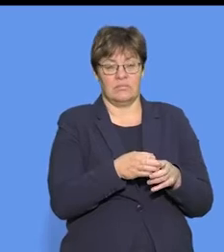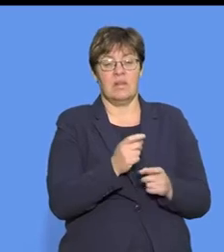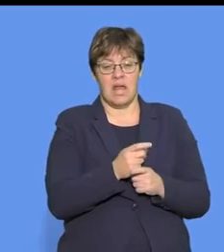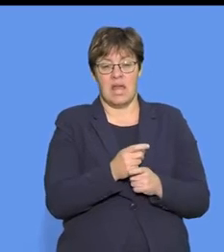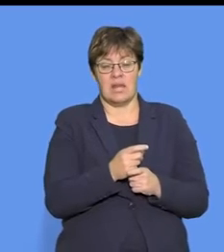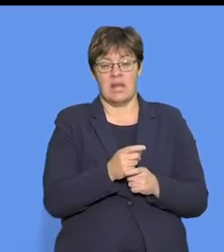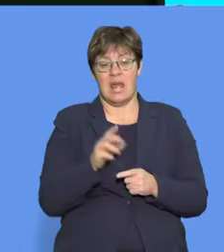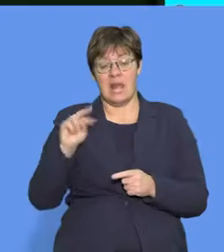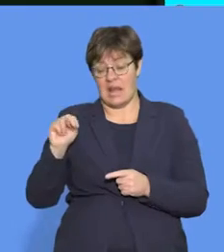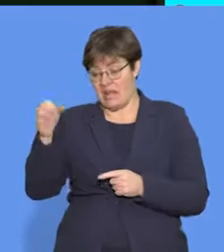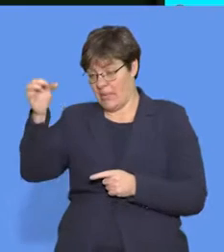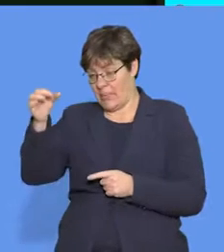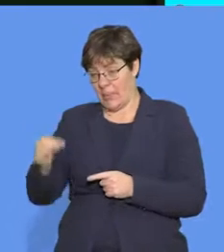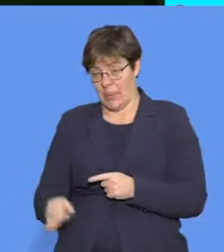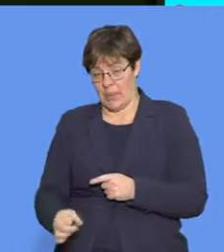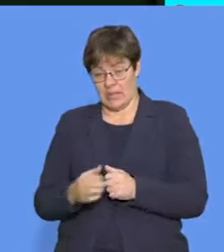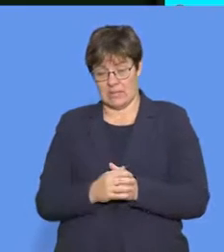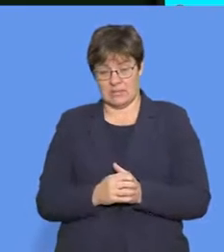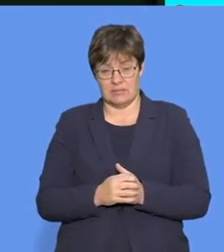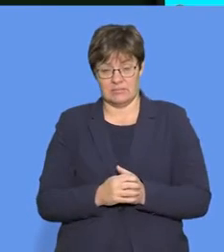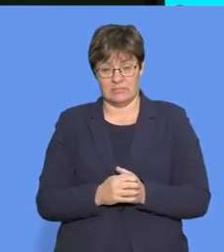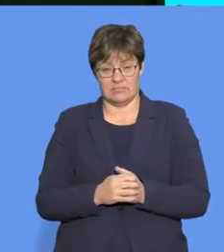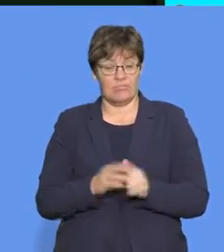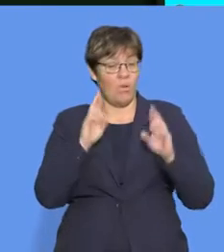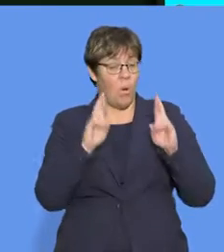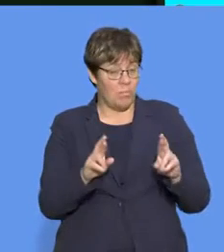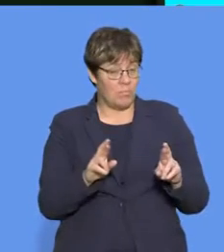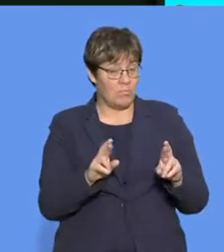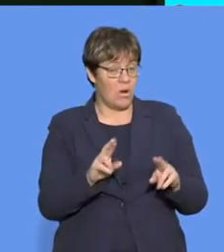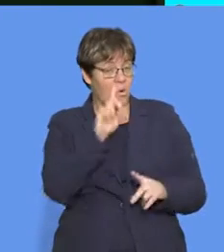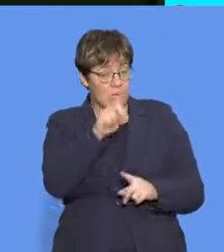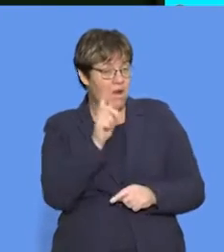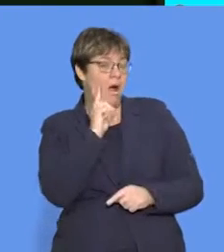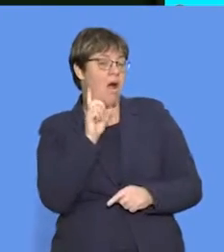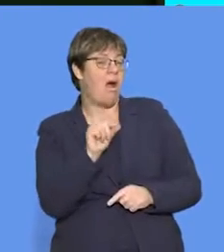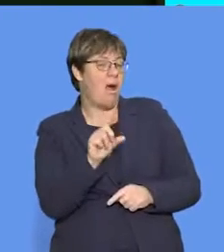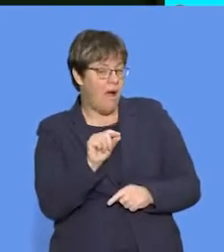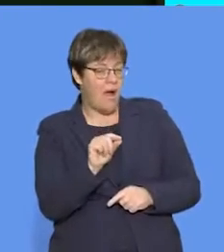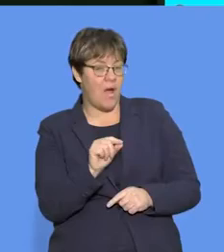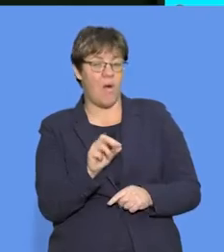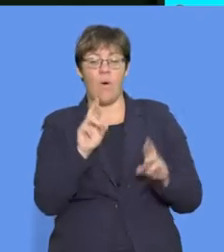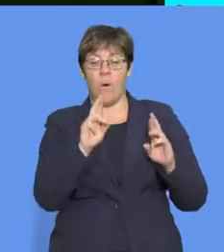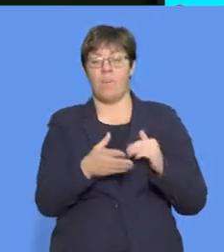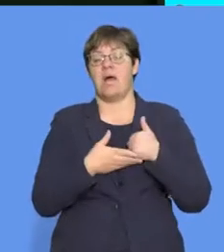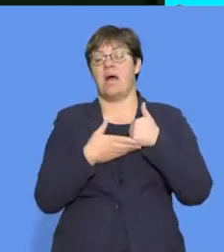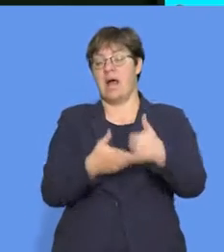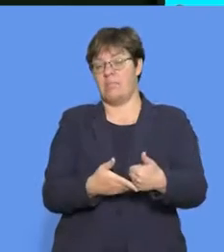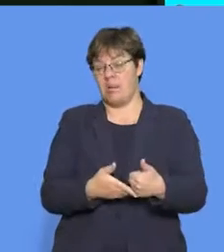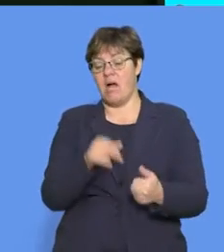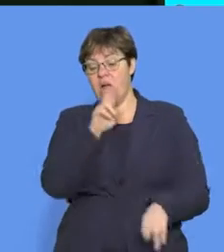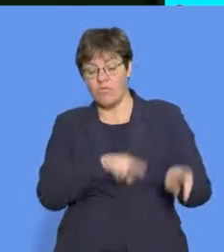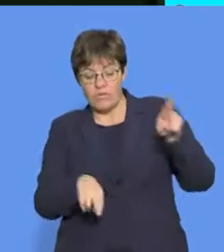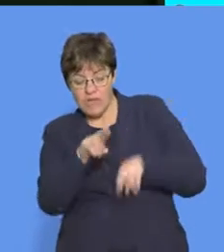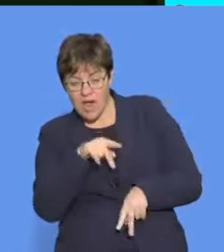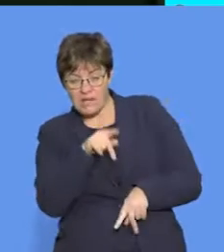and bigger, and the nickel anode is going to get smaller and smaller. Well, I hope you found those questions interesting,